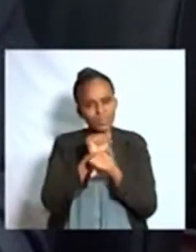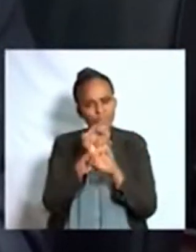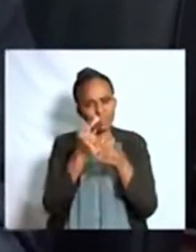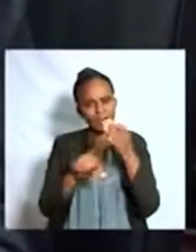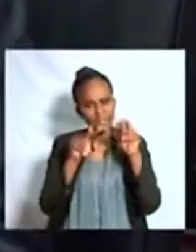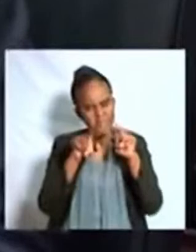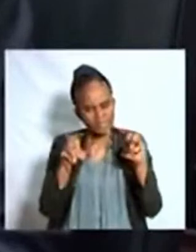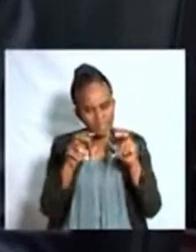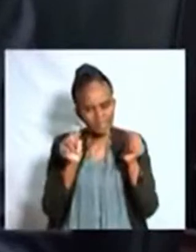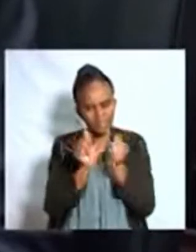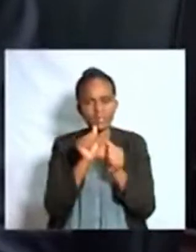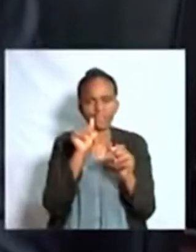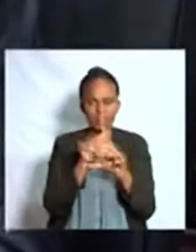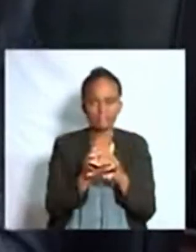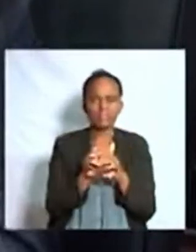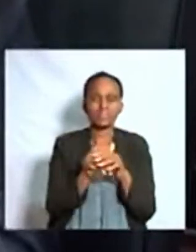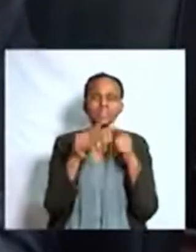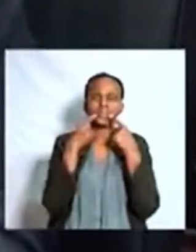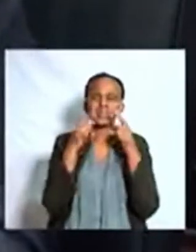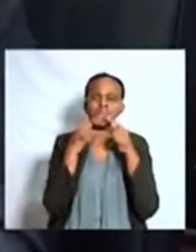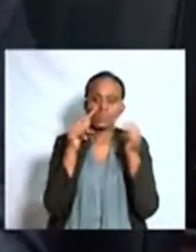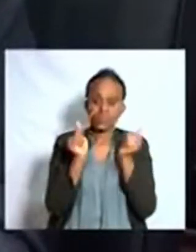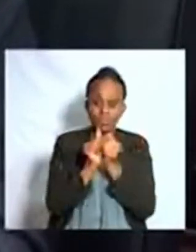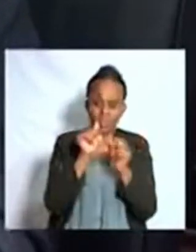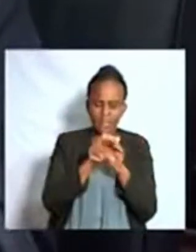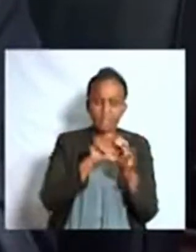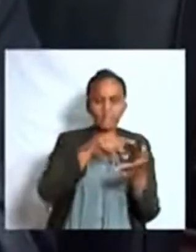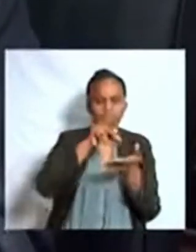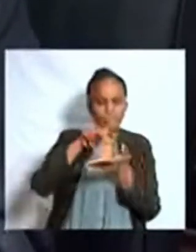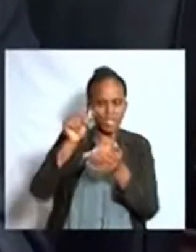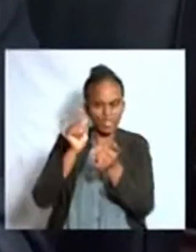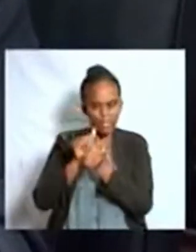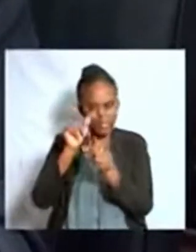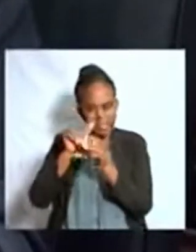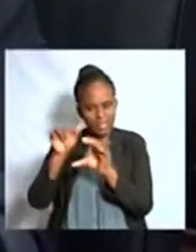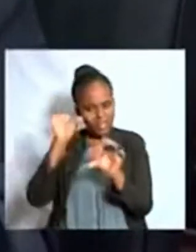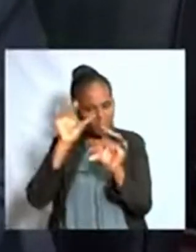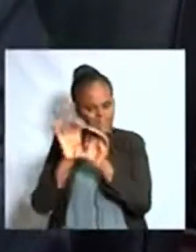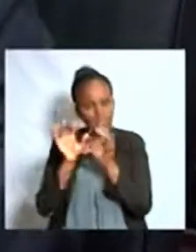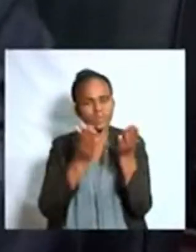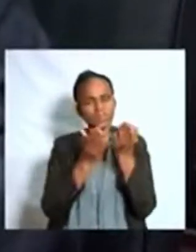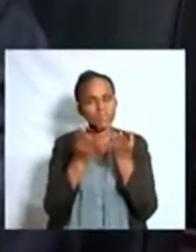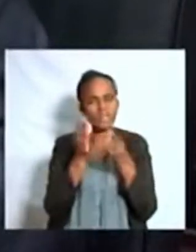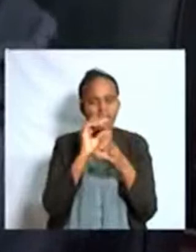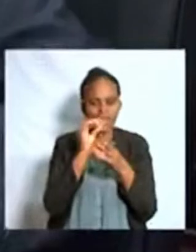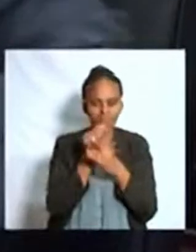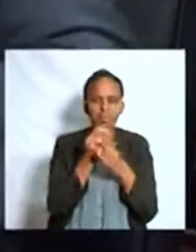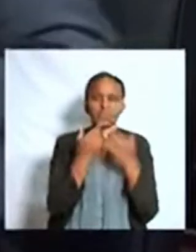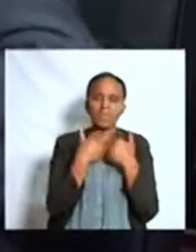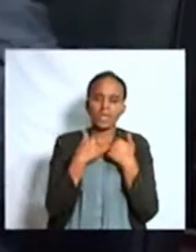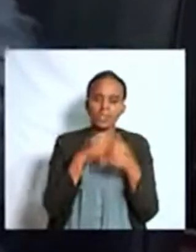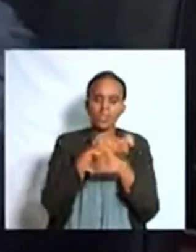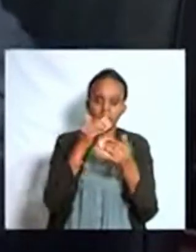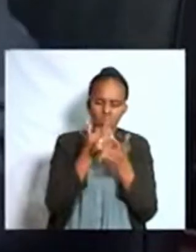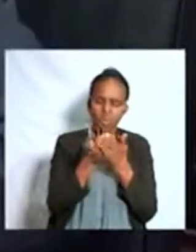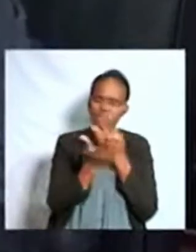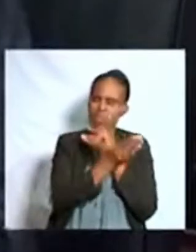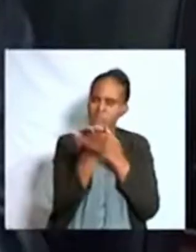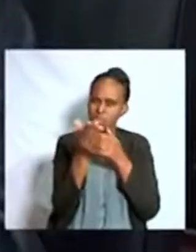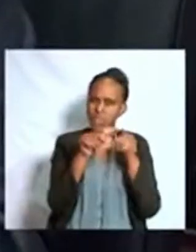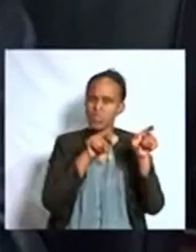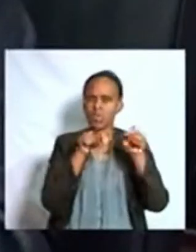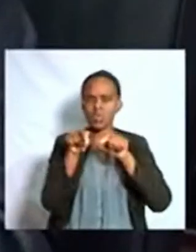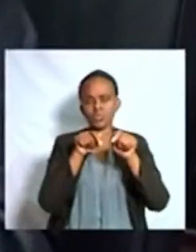it within the secular? Is this payment within the condition of service? Is it meeting all these